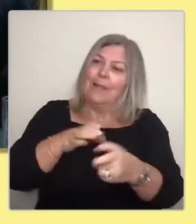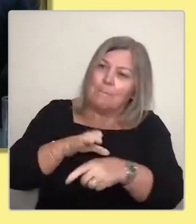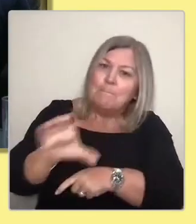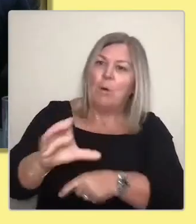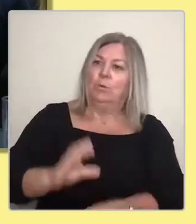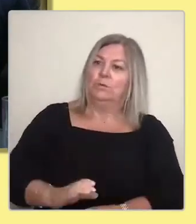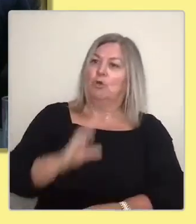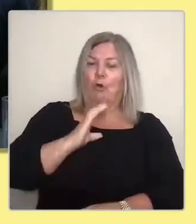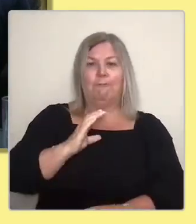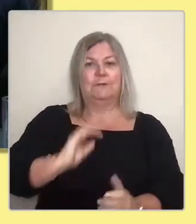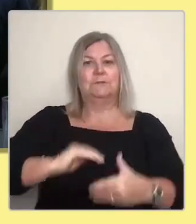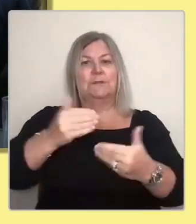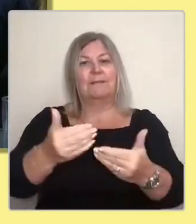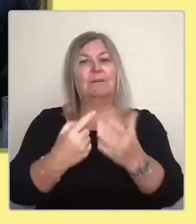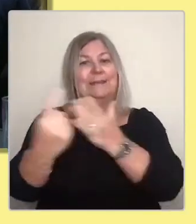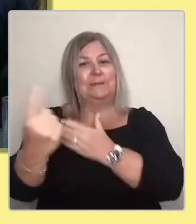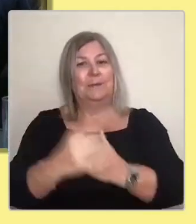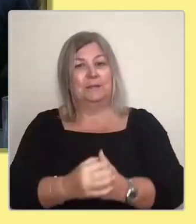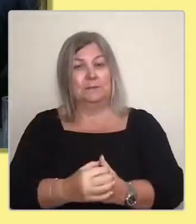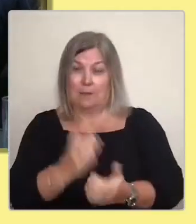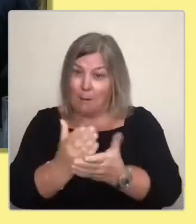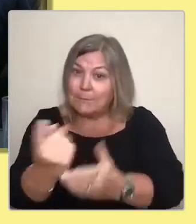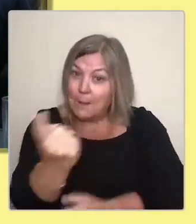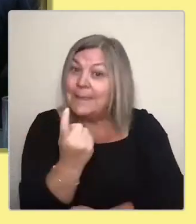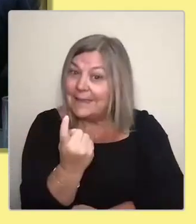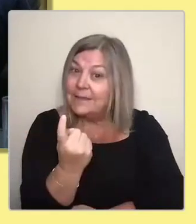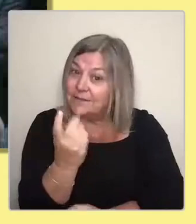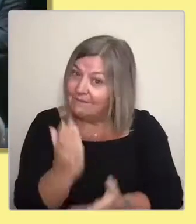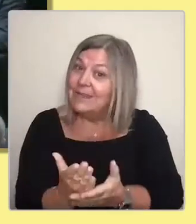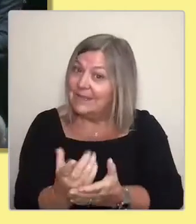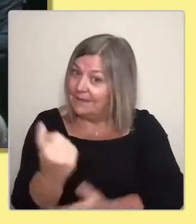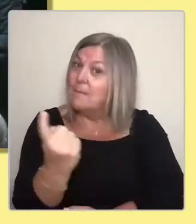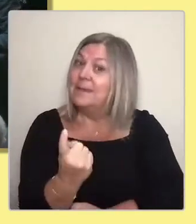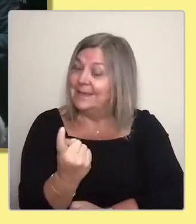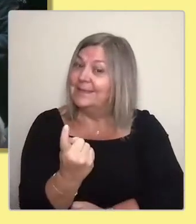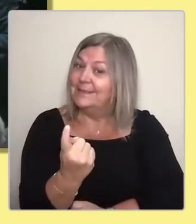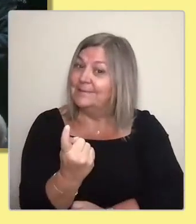independence, because independence is coming. Thanks.